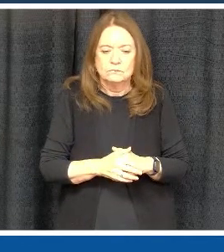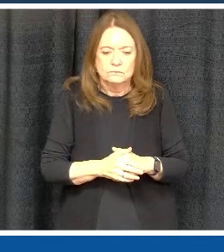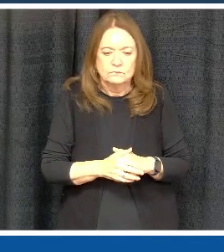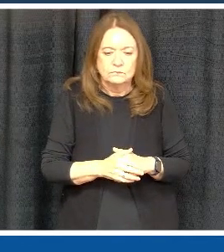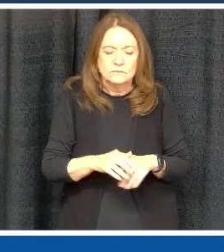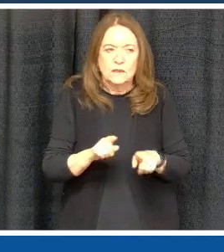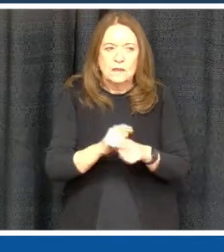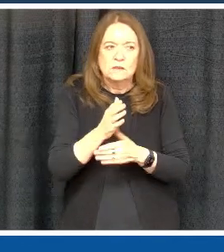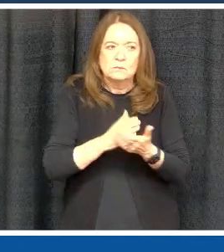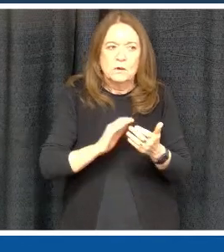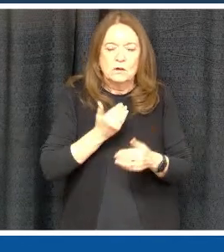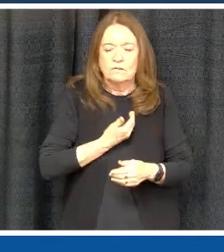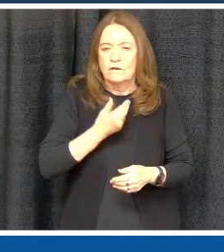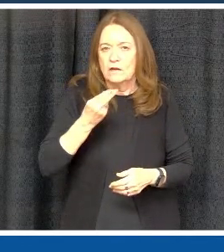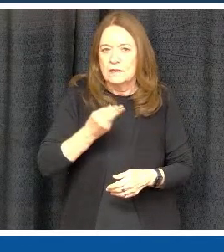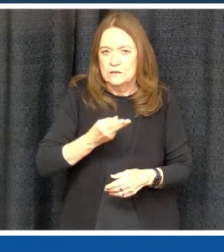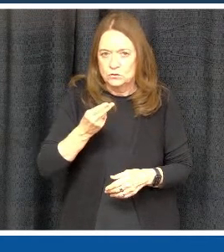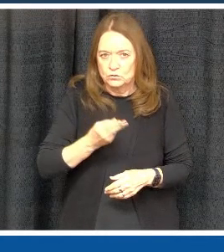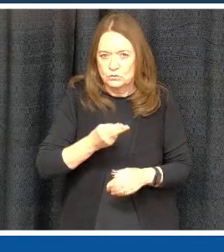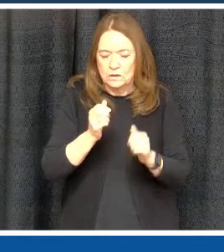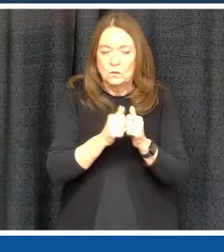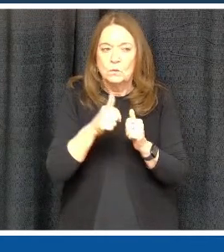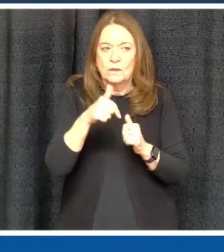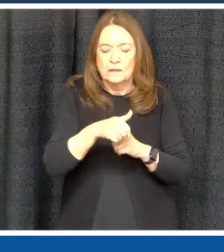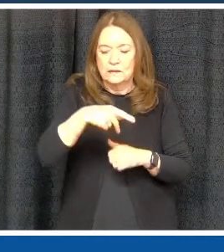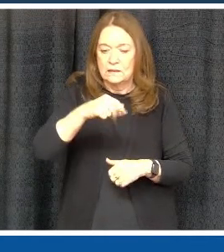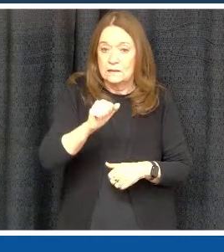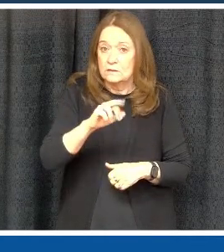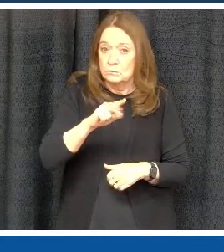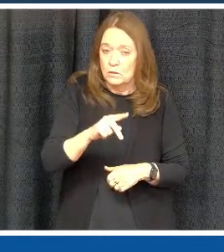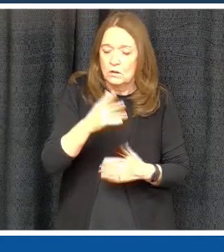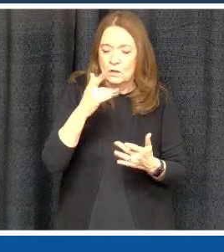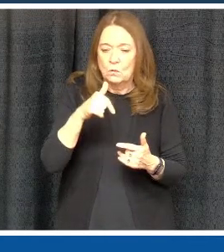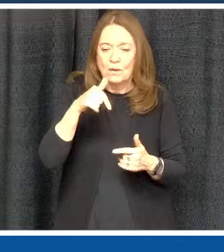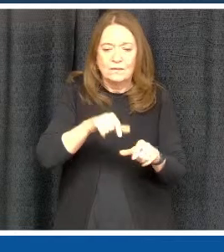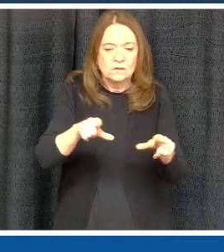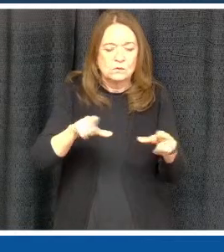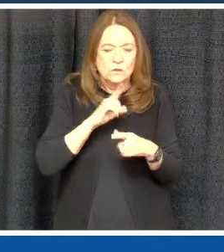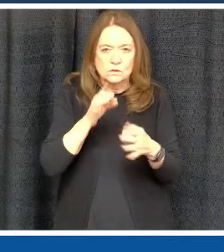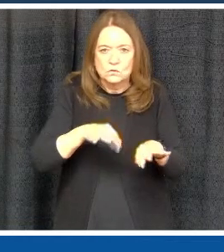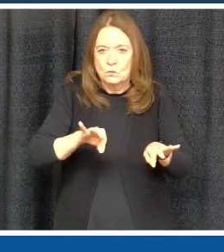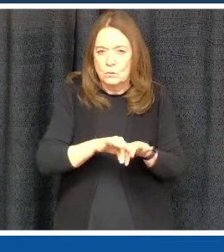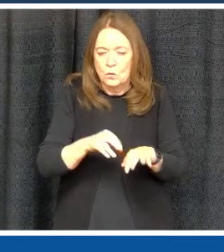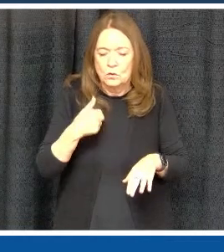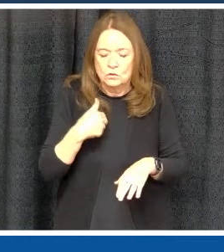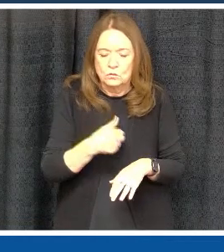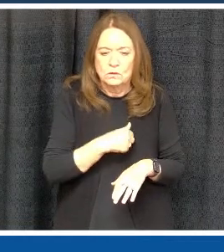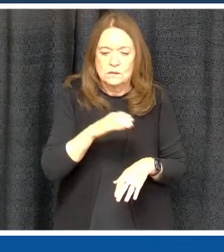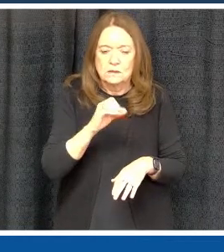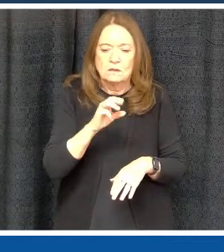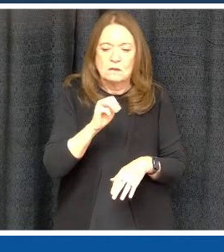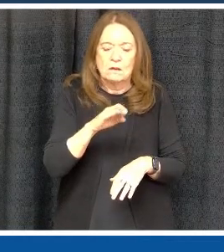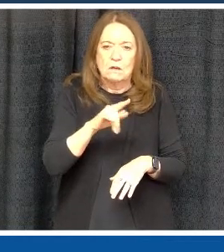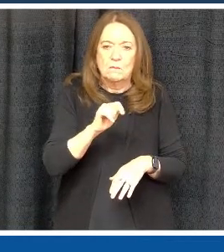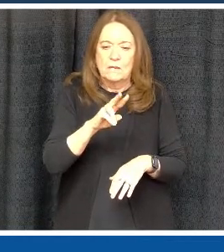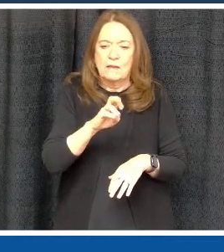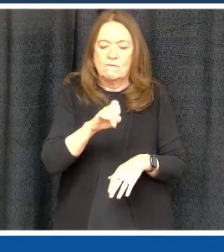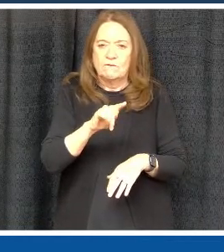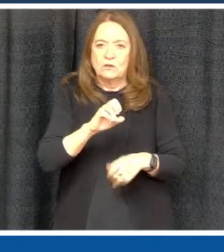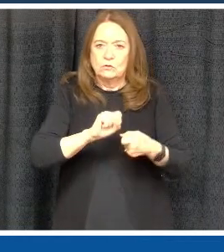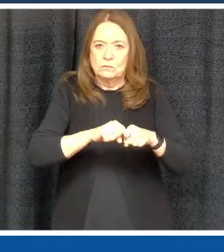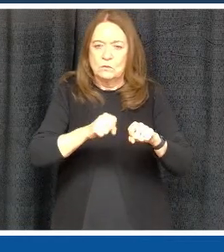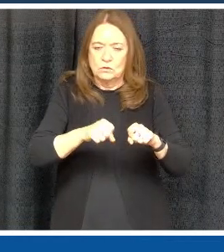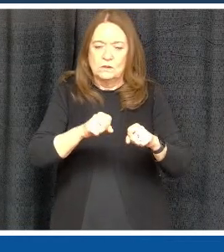As part of our history with this park and why this location is so important to us, the Combat Veterans Motorcycle Association,